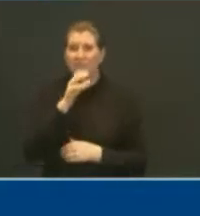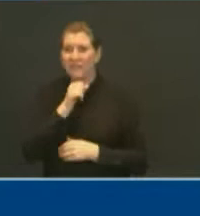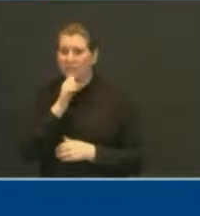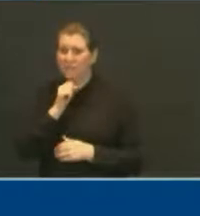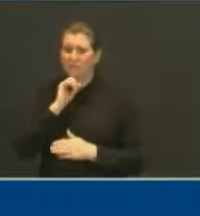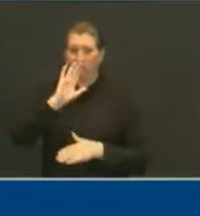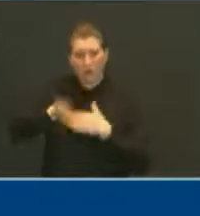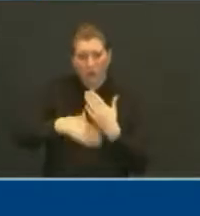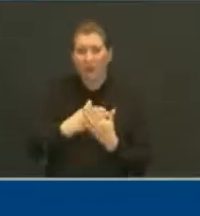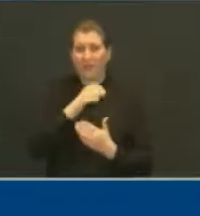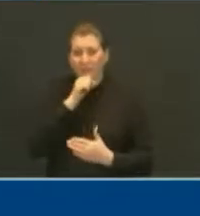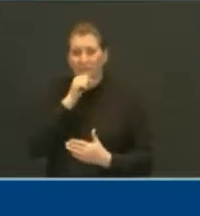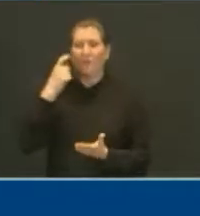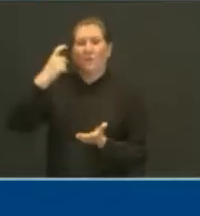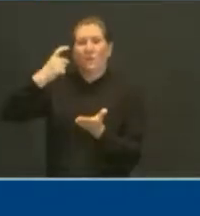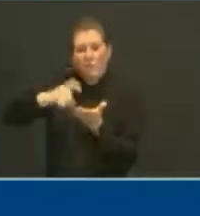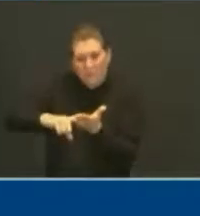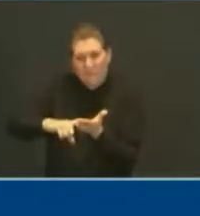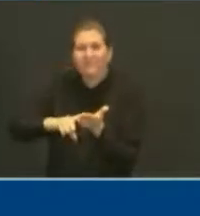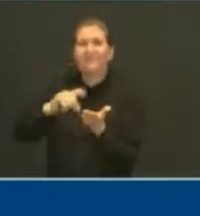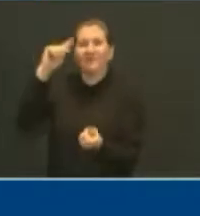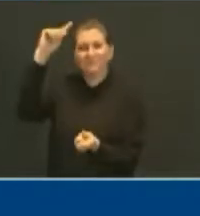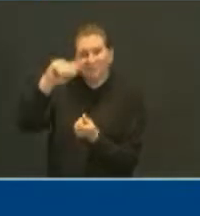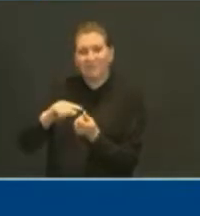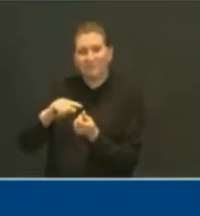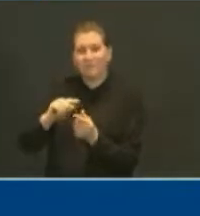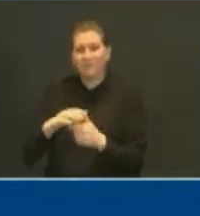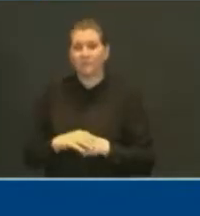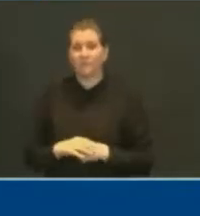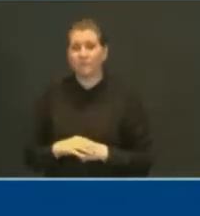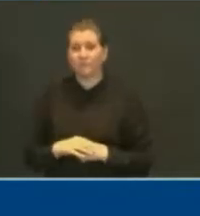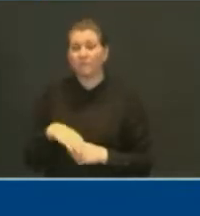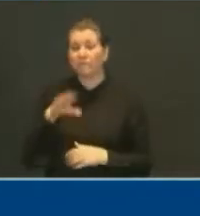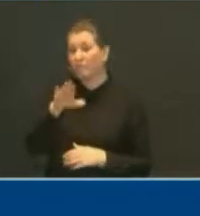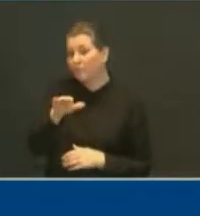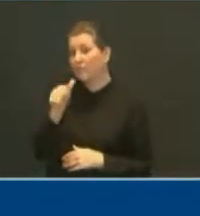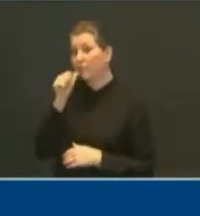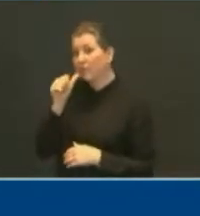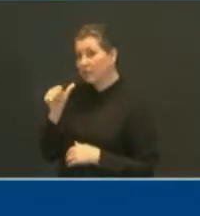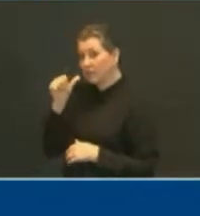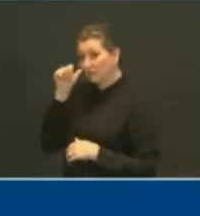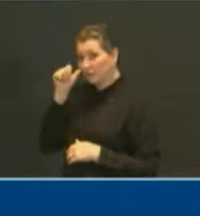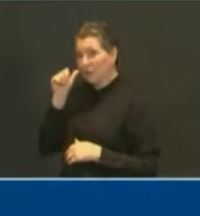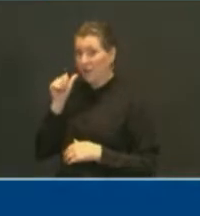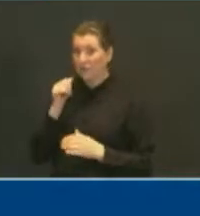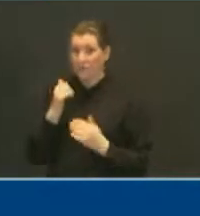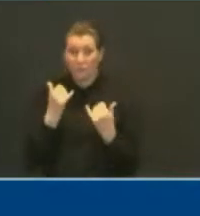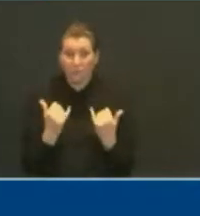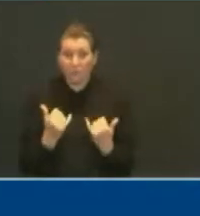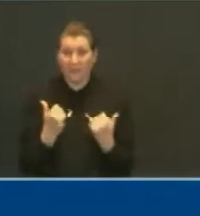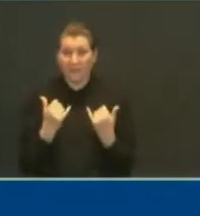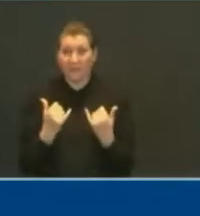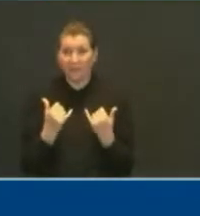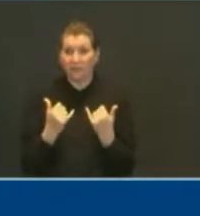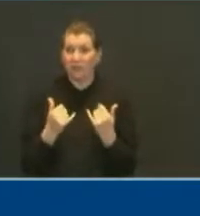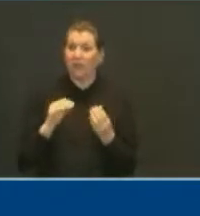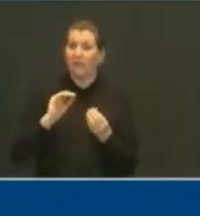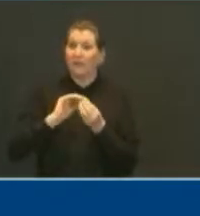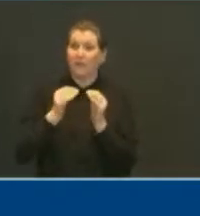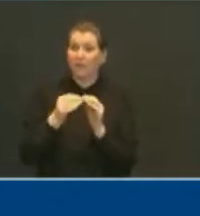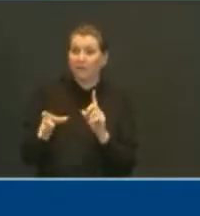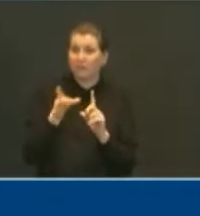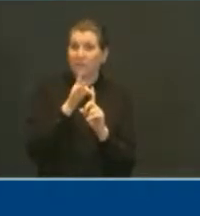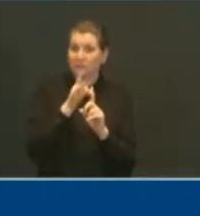time. Specific to yesterday, we had 320 new positive cases out